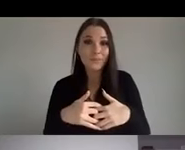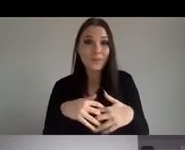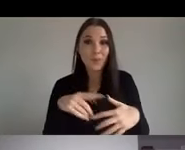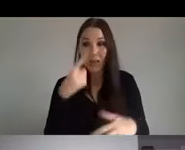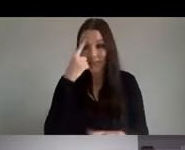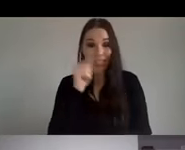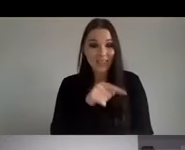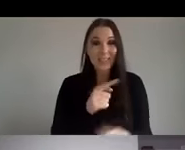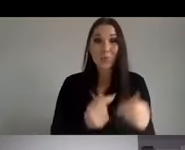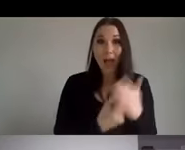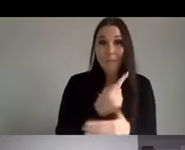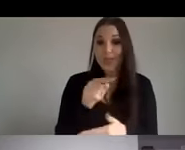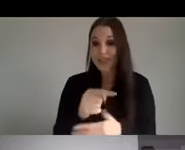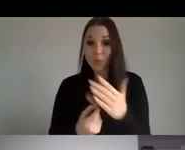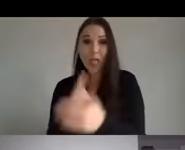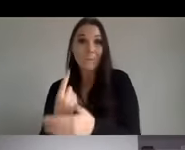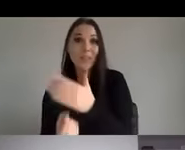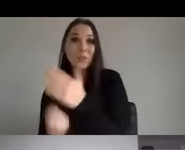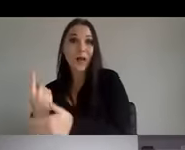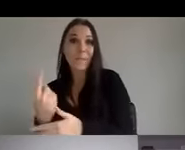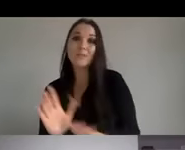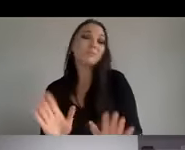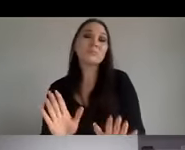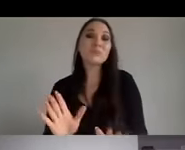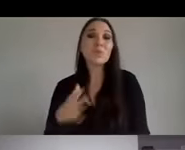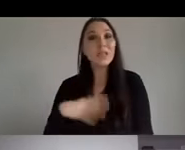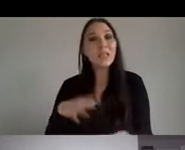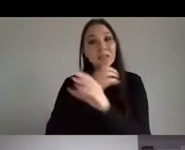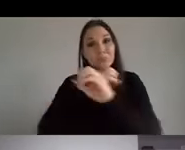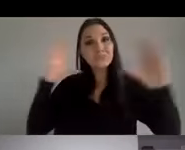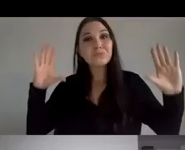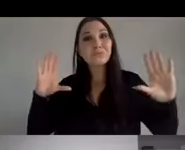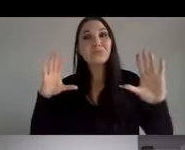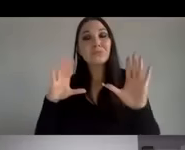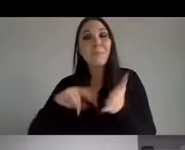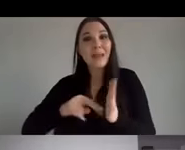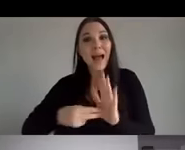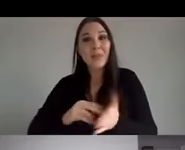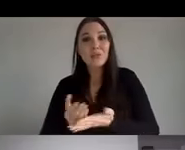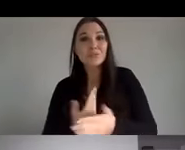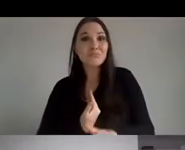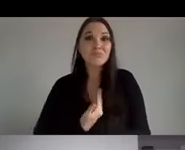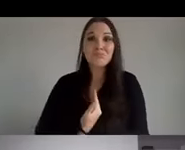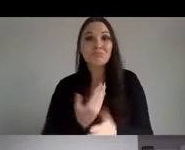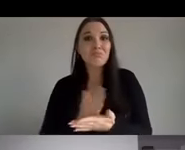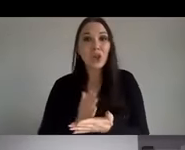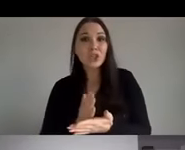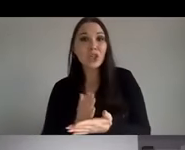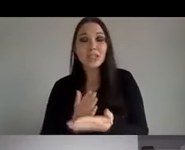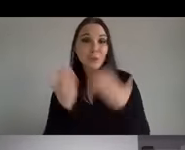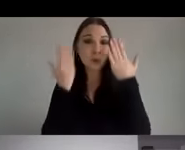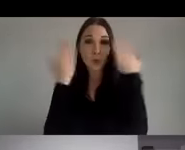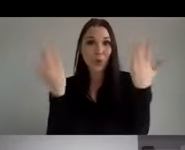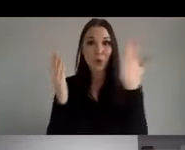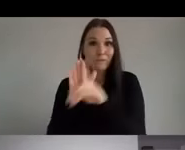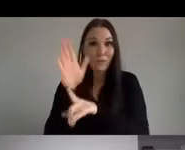to your system, right? You have there is some percentage uncertainty in your system, and then it's getting really, really hard. And then someone